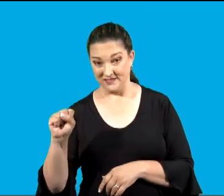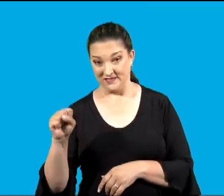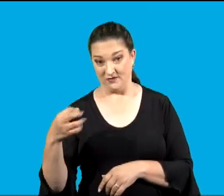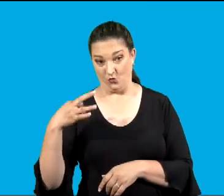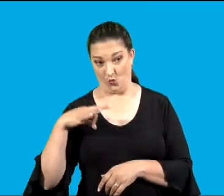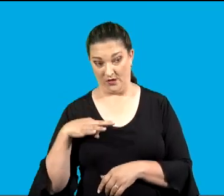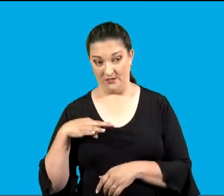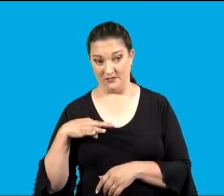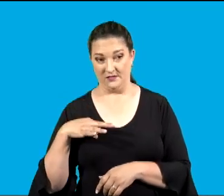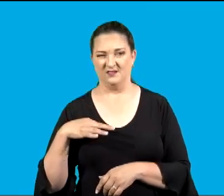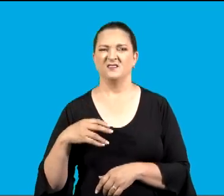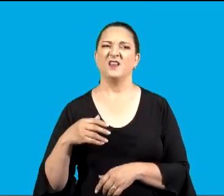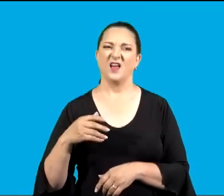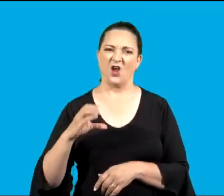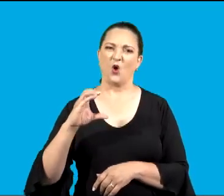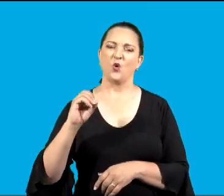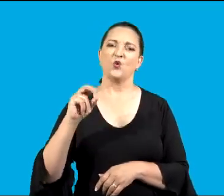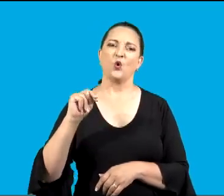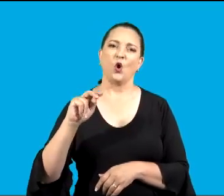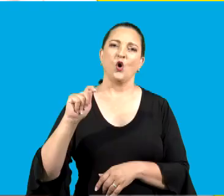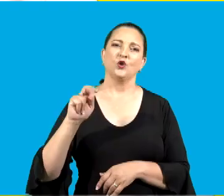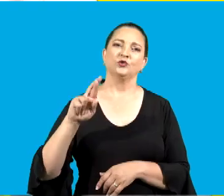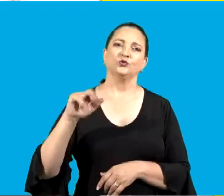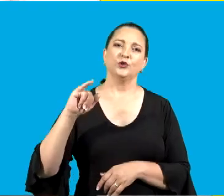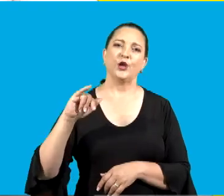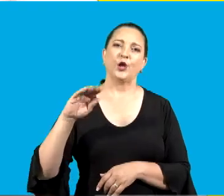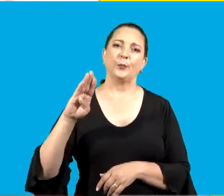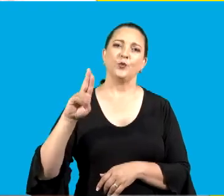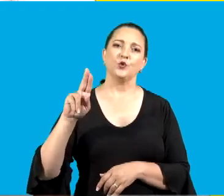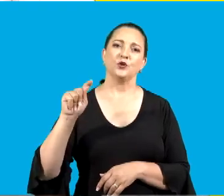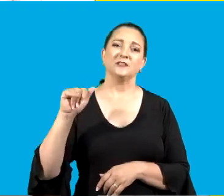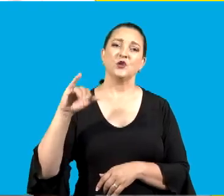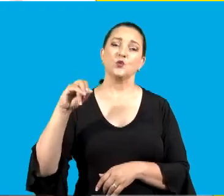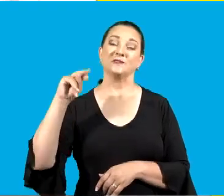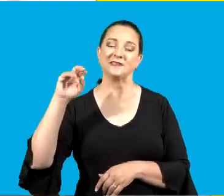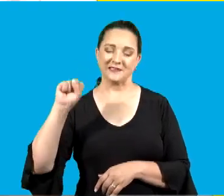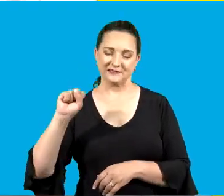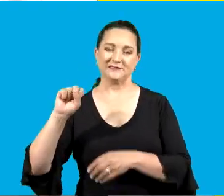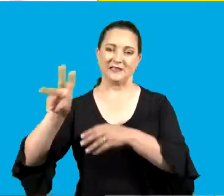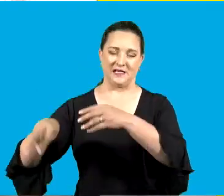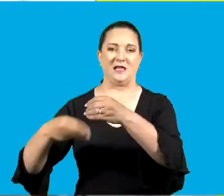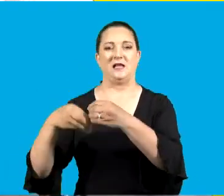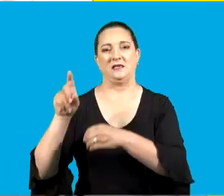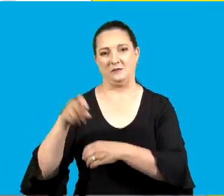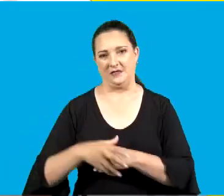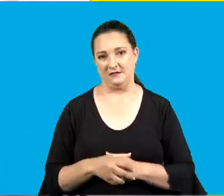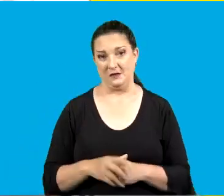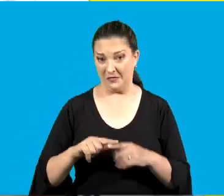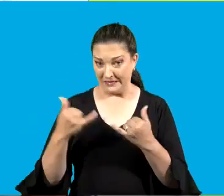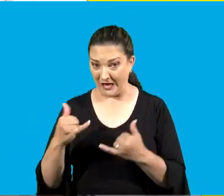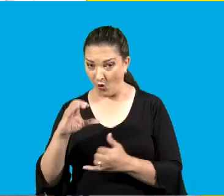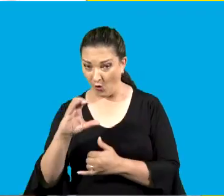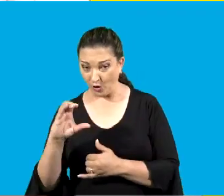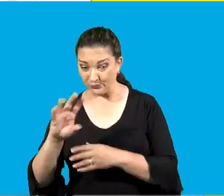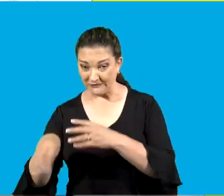wages, and then we add our contributions as well. It is our gross wages together with our contributions. In this case, we were